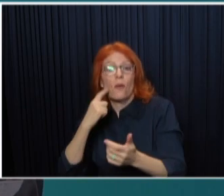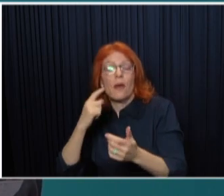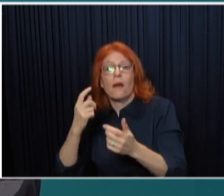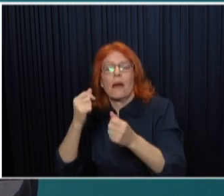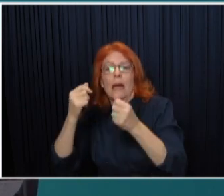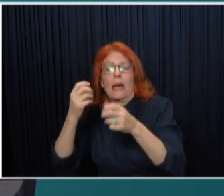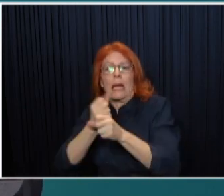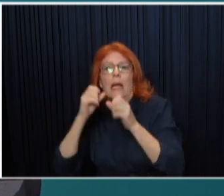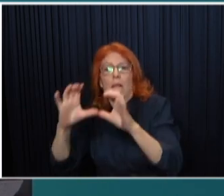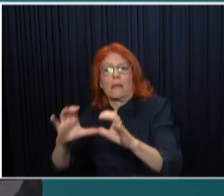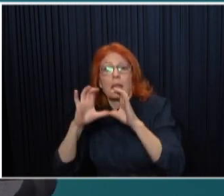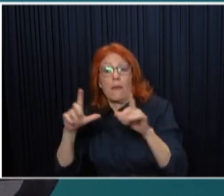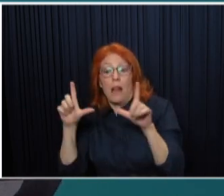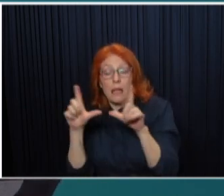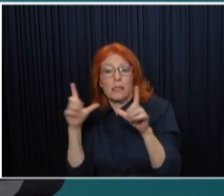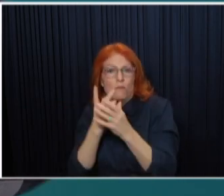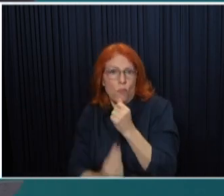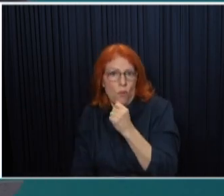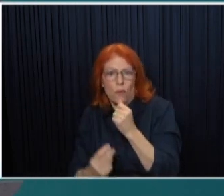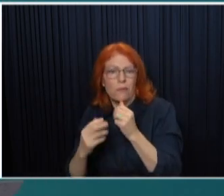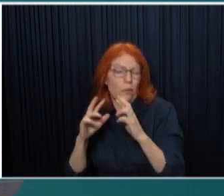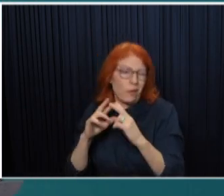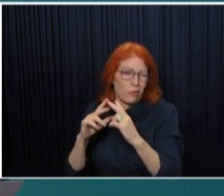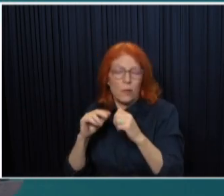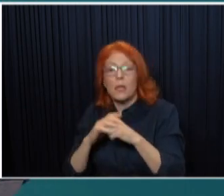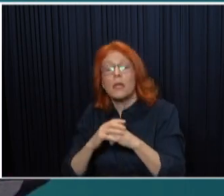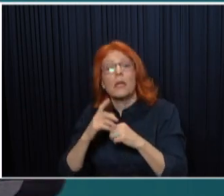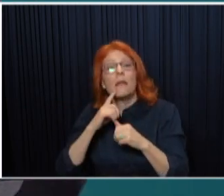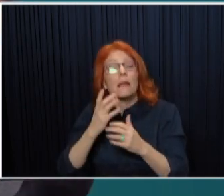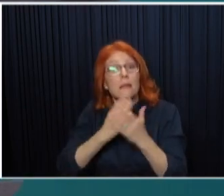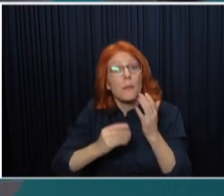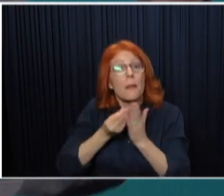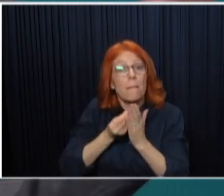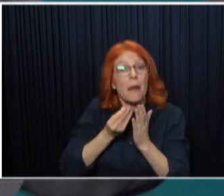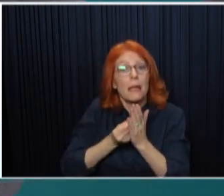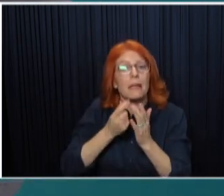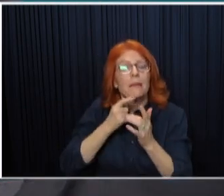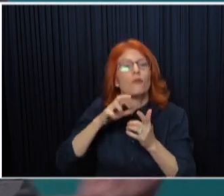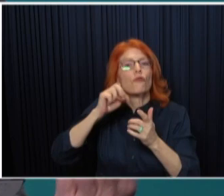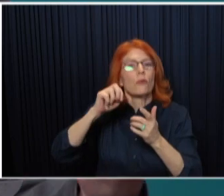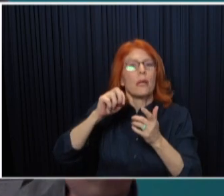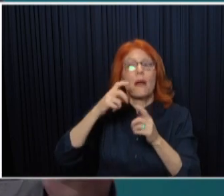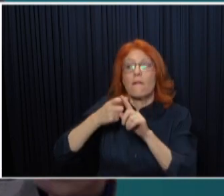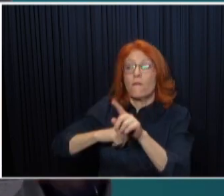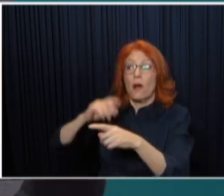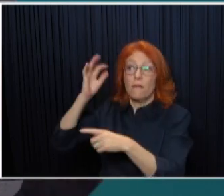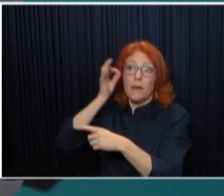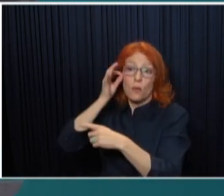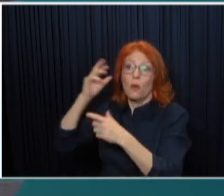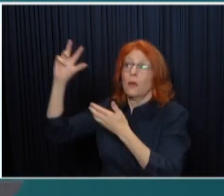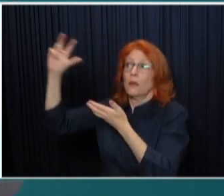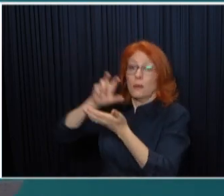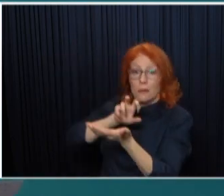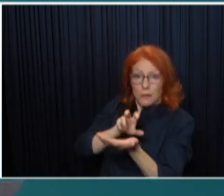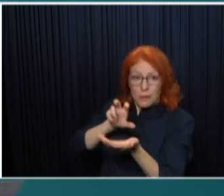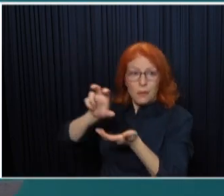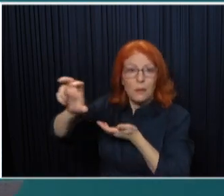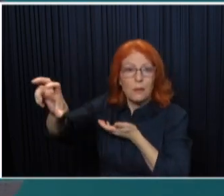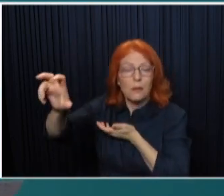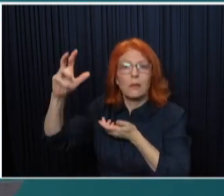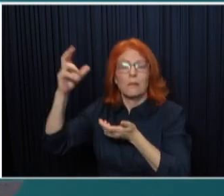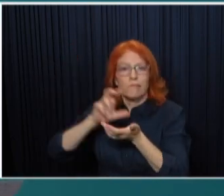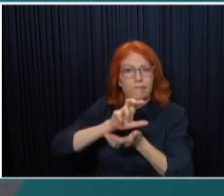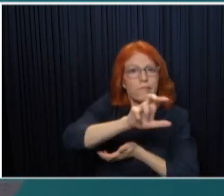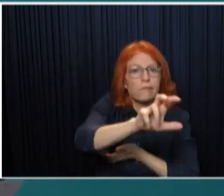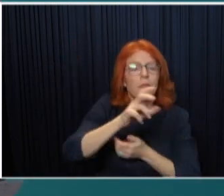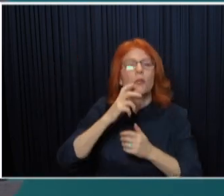and licensure. This is some of the money that needs to be rededicated, coming from the federal government, into strengthening